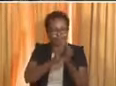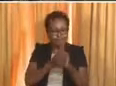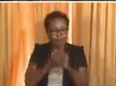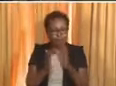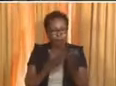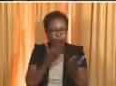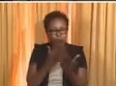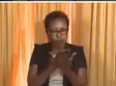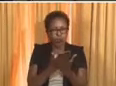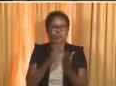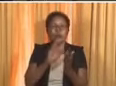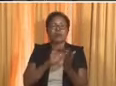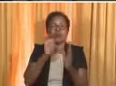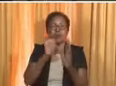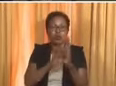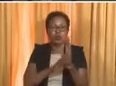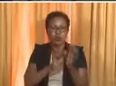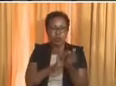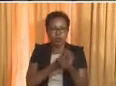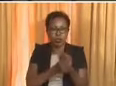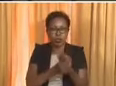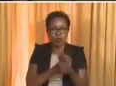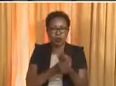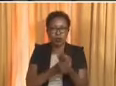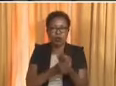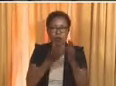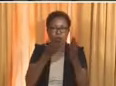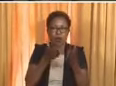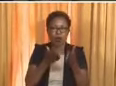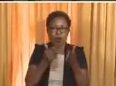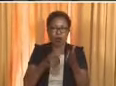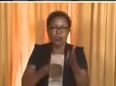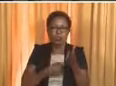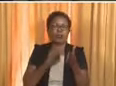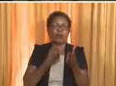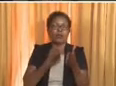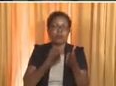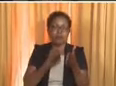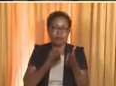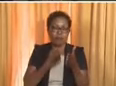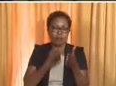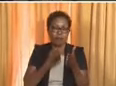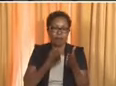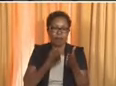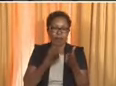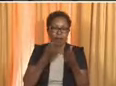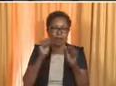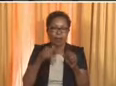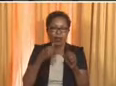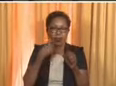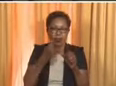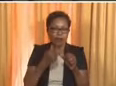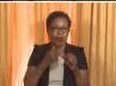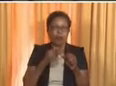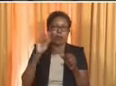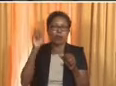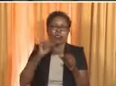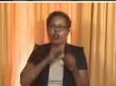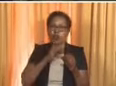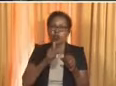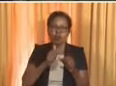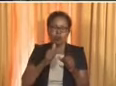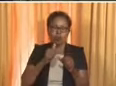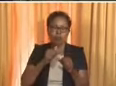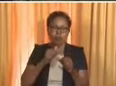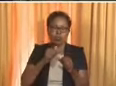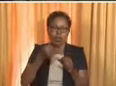limit that right. At this juncture, I find it prudent to comment on the submissions that the President is excluded from promoting